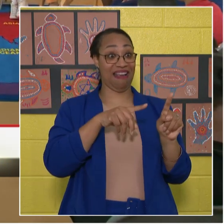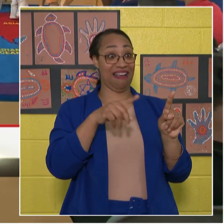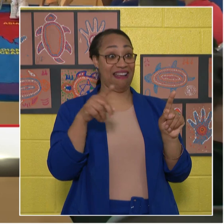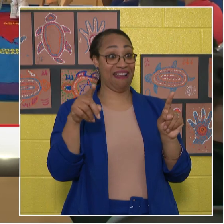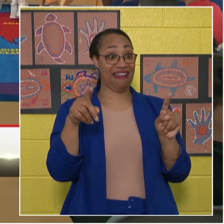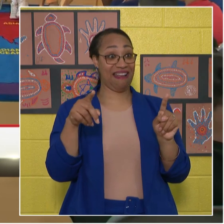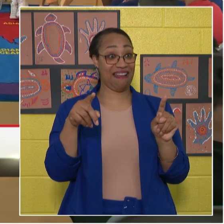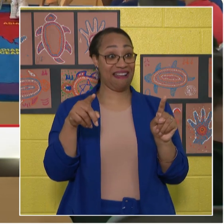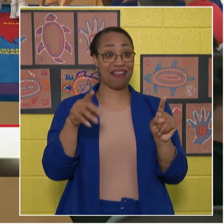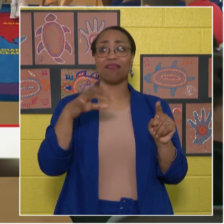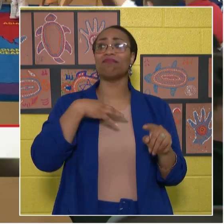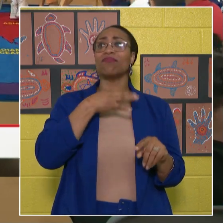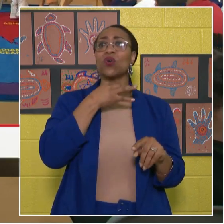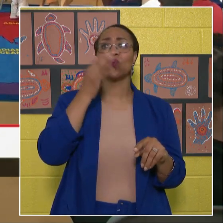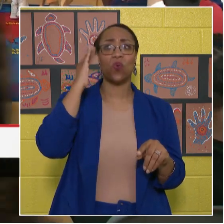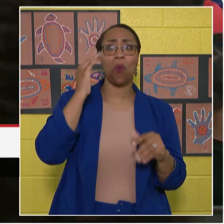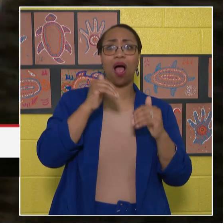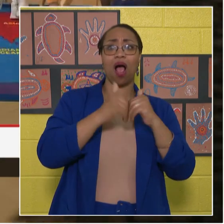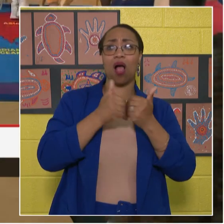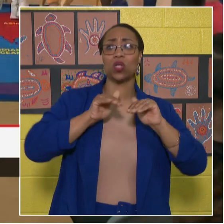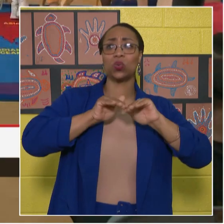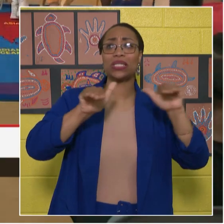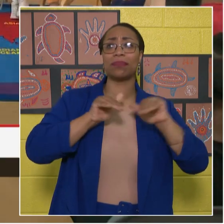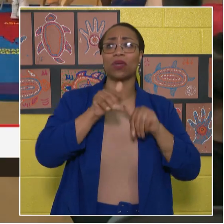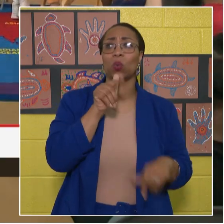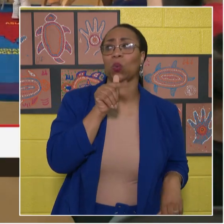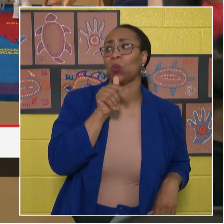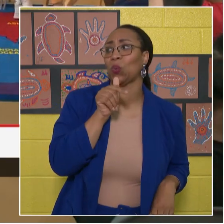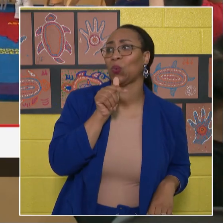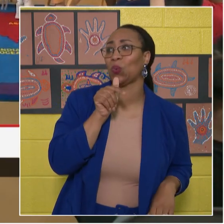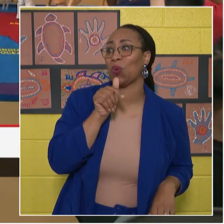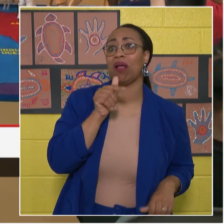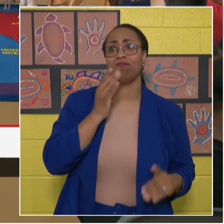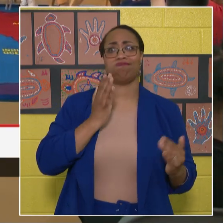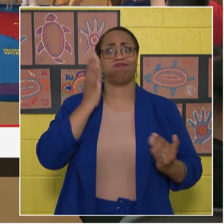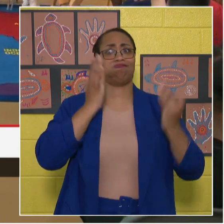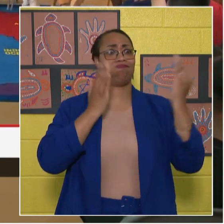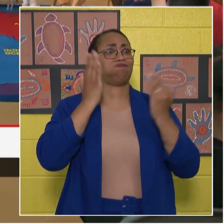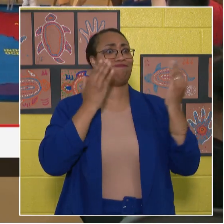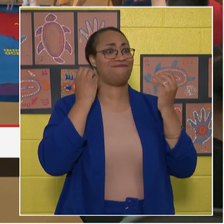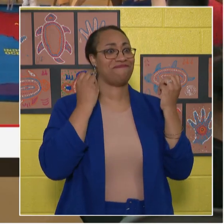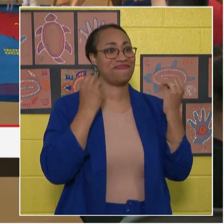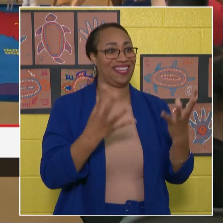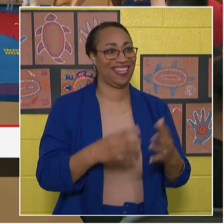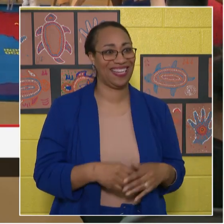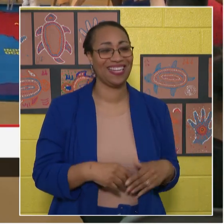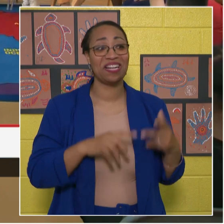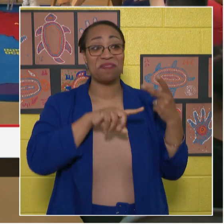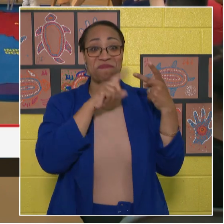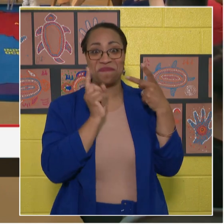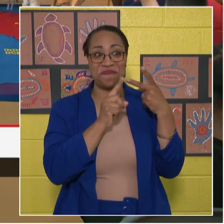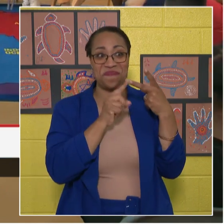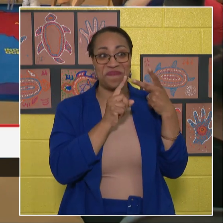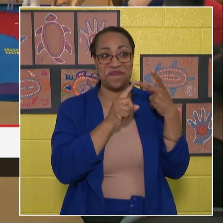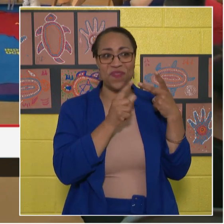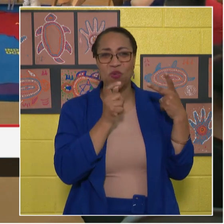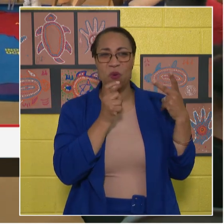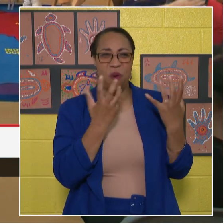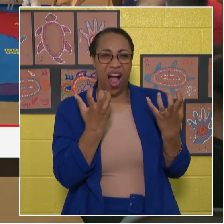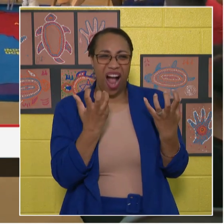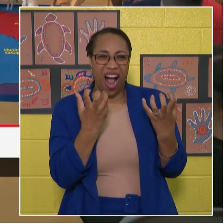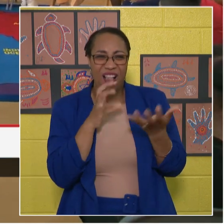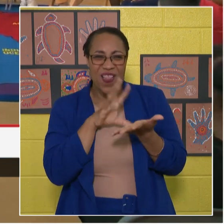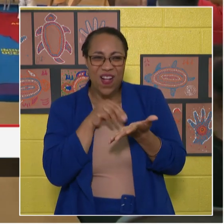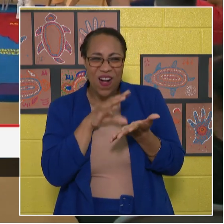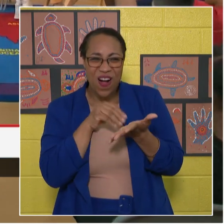how to swim? All right. By a show of hands, who wants to learn how